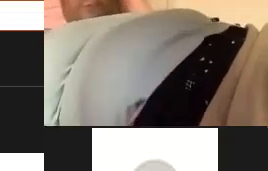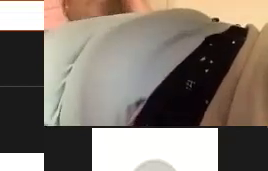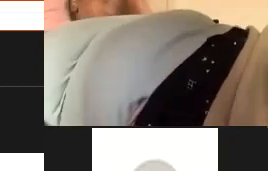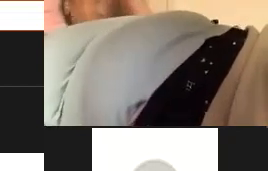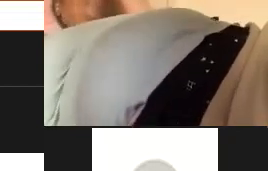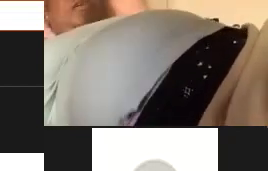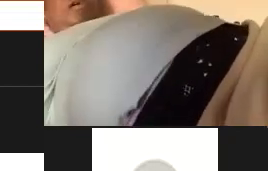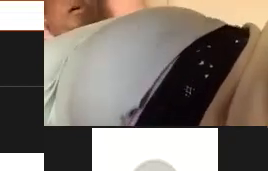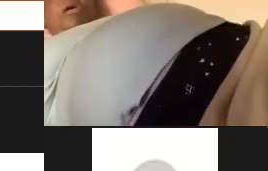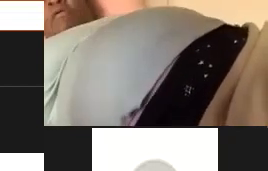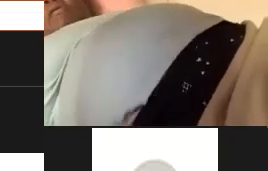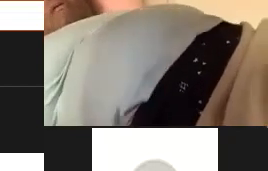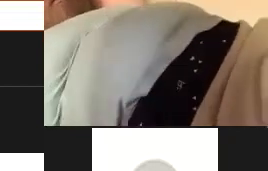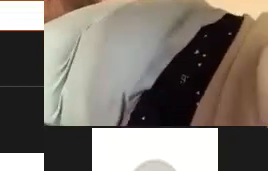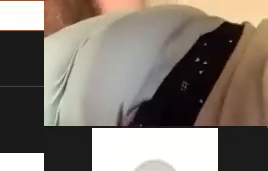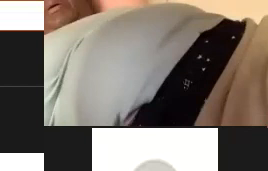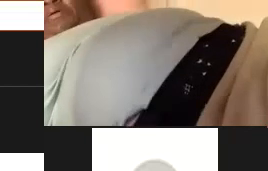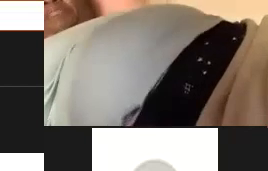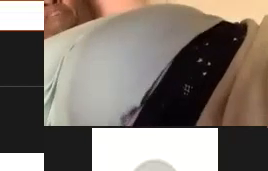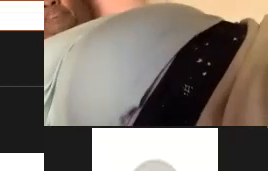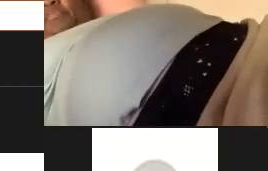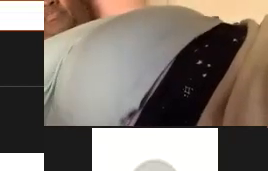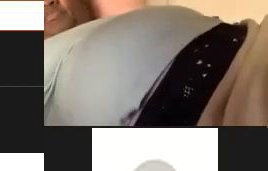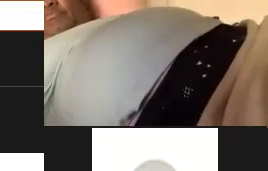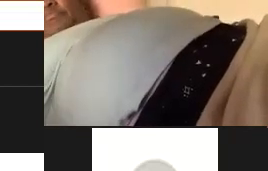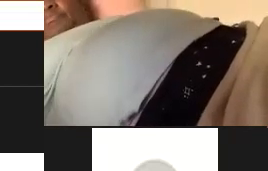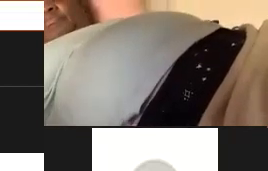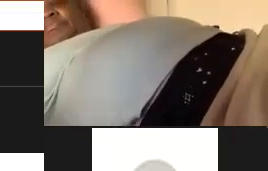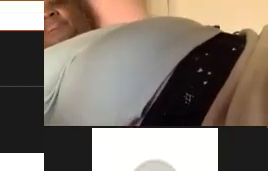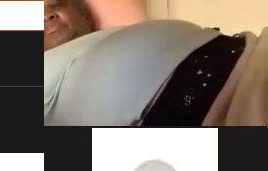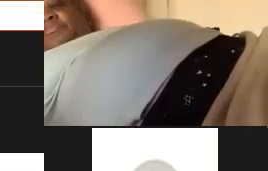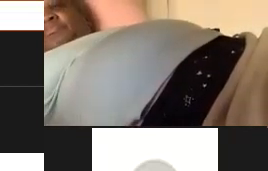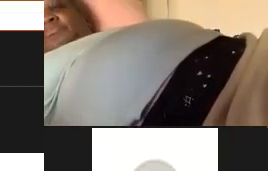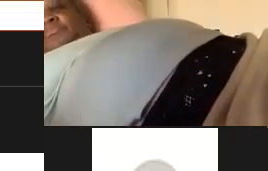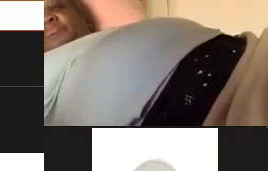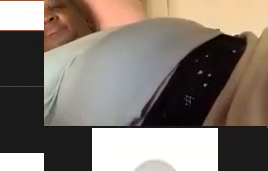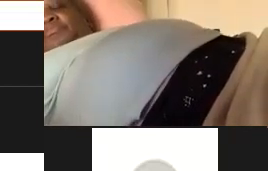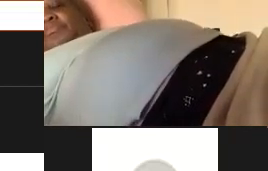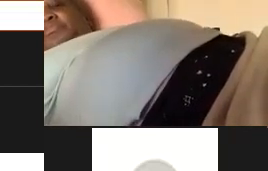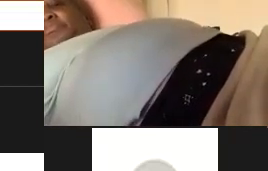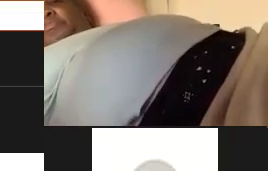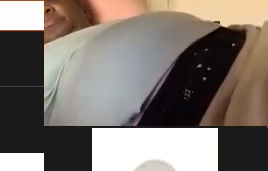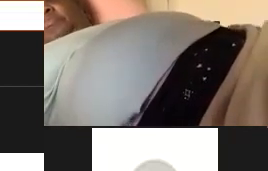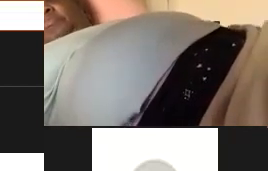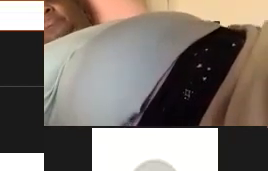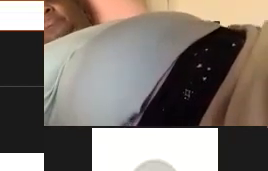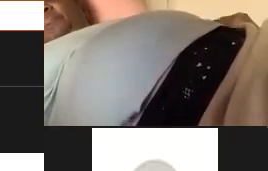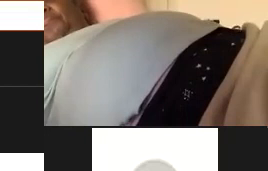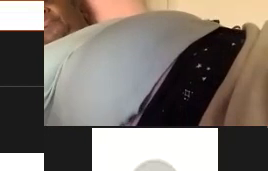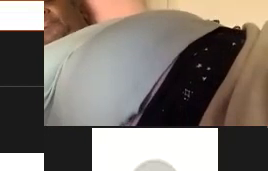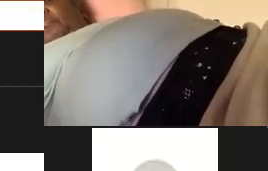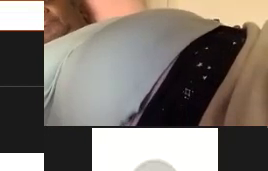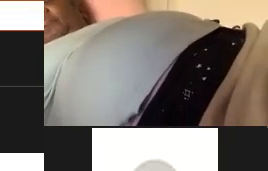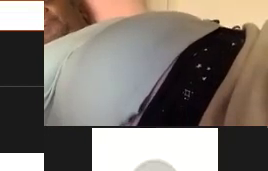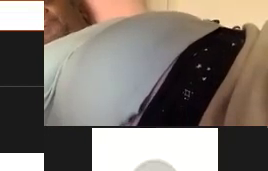doing research of your own on conditions that you experience. They really view this as a long-term relationship, and they